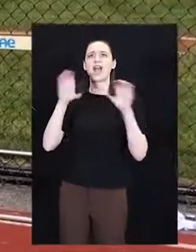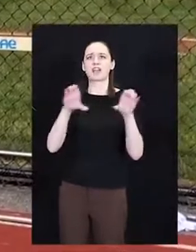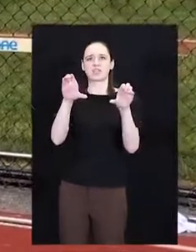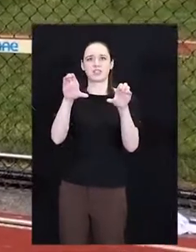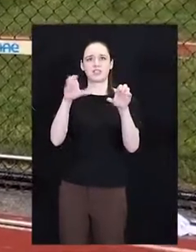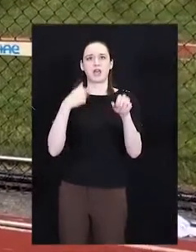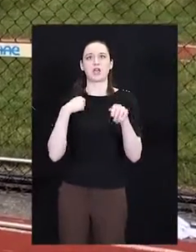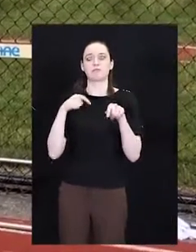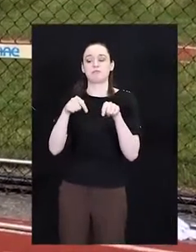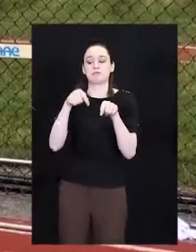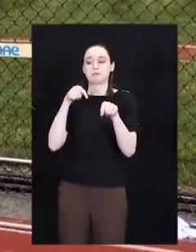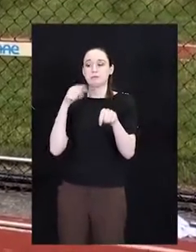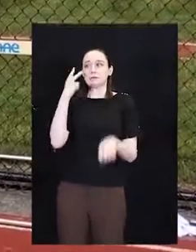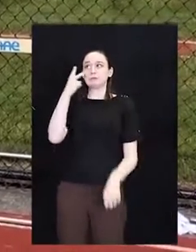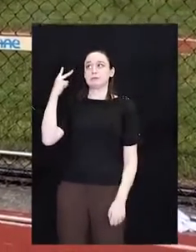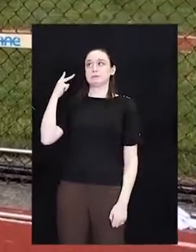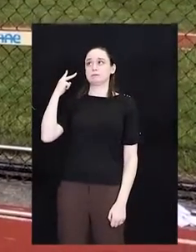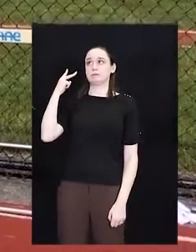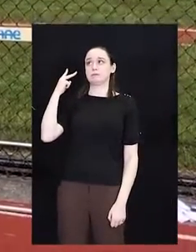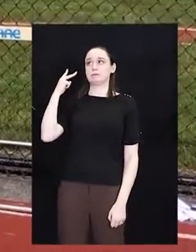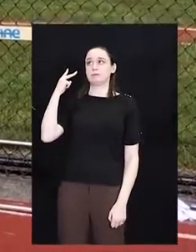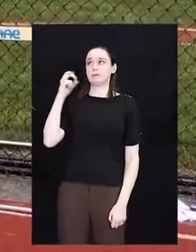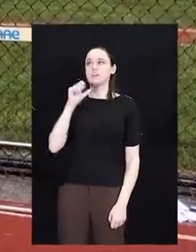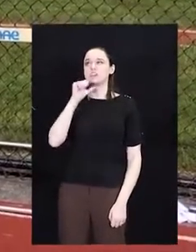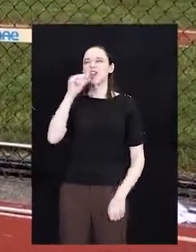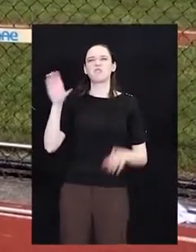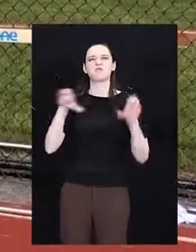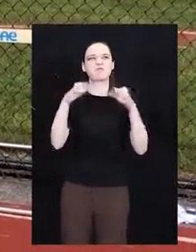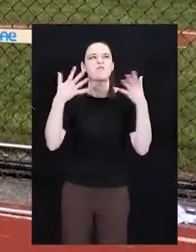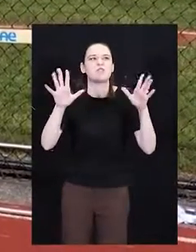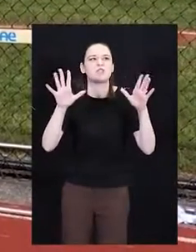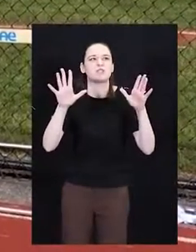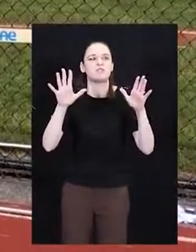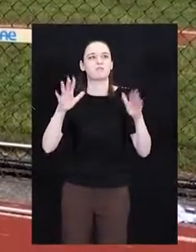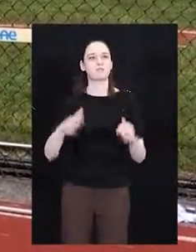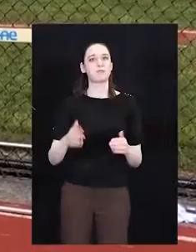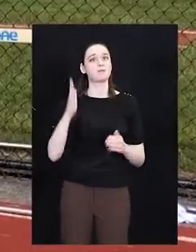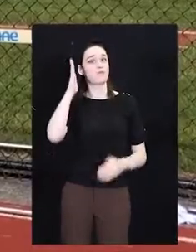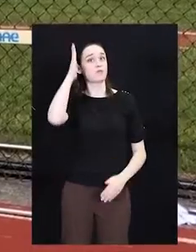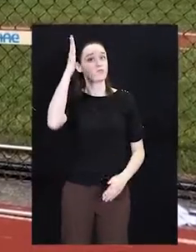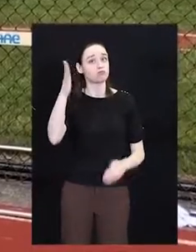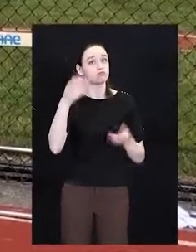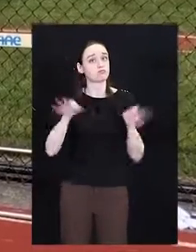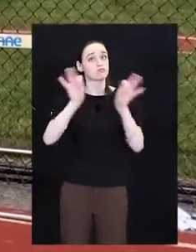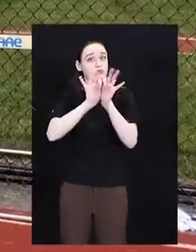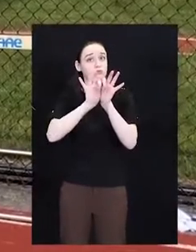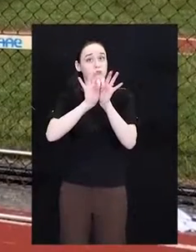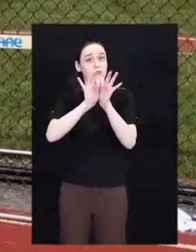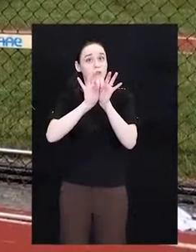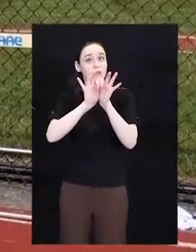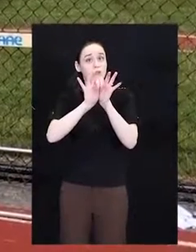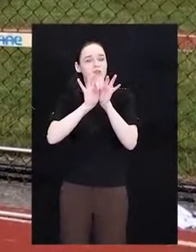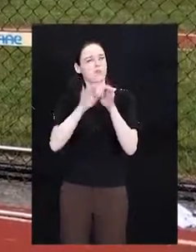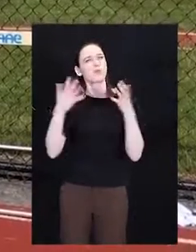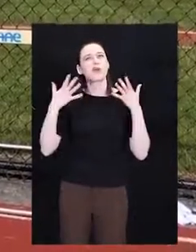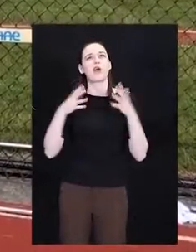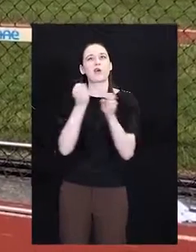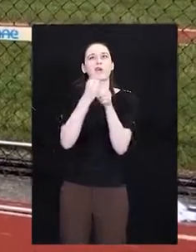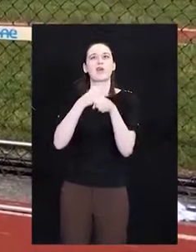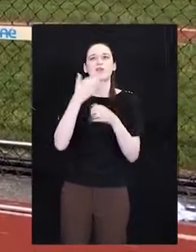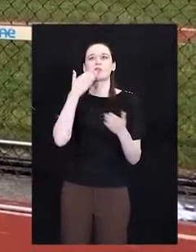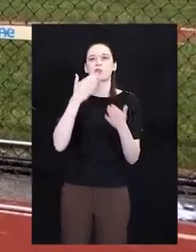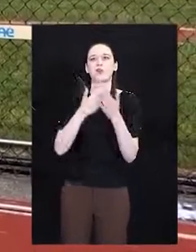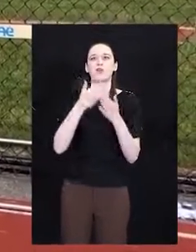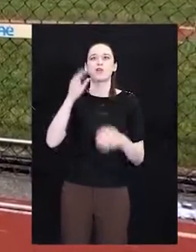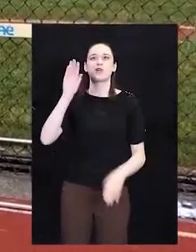I took a step back and reflected. It is not what we did, it is what we are going to do. From our situation, we have created